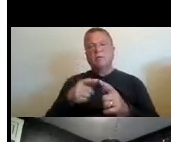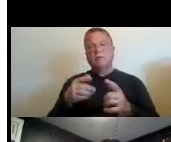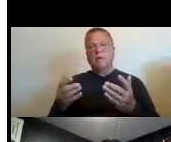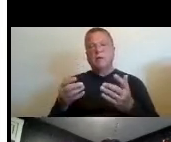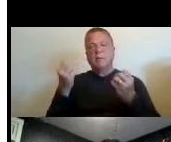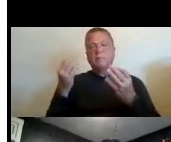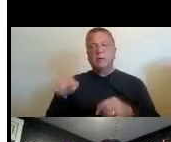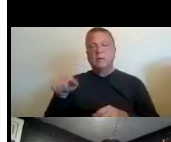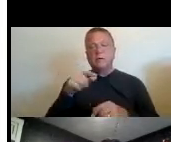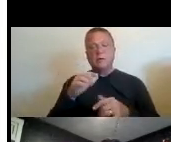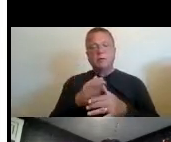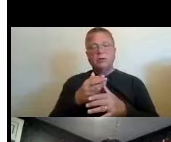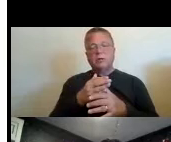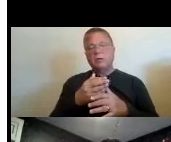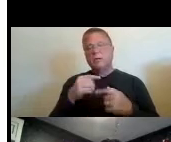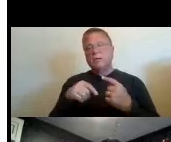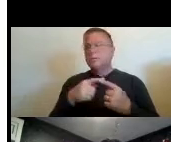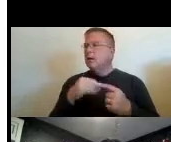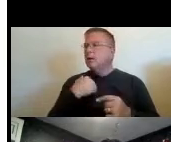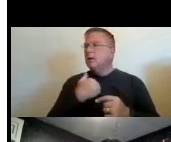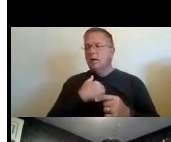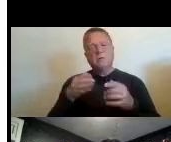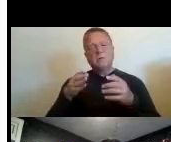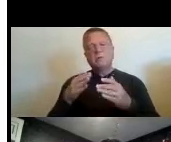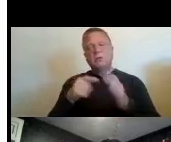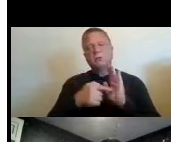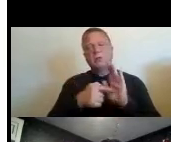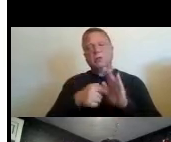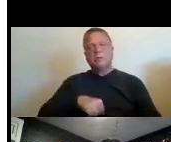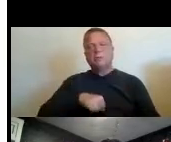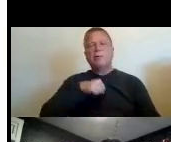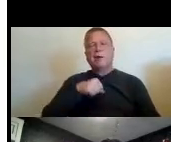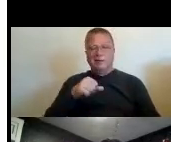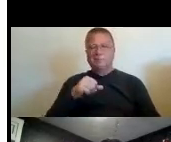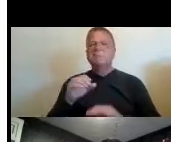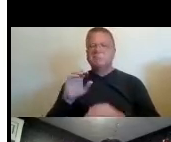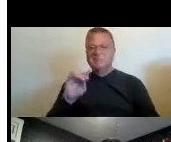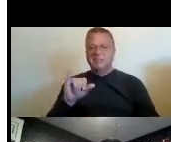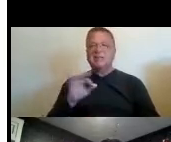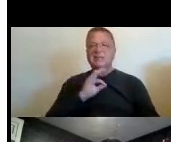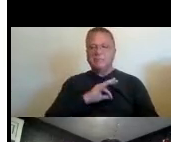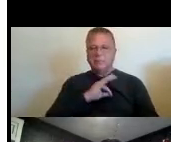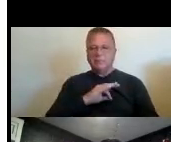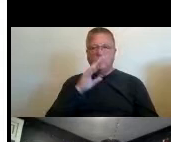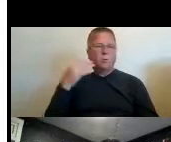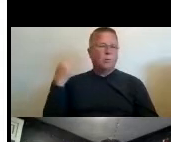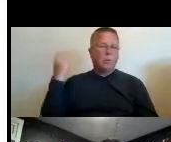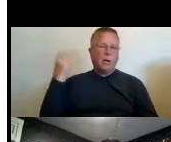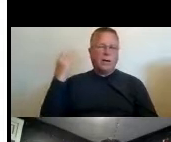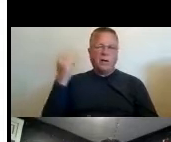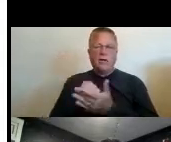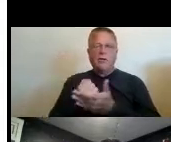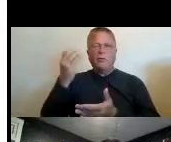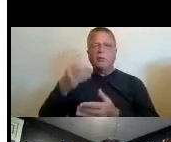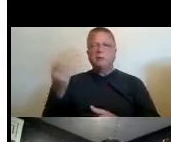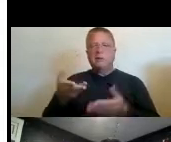share, has to do with having our streets reflect the pride of the city of Pittsburgh. There's rich history in the city of Pittsburgh,